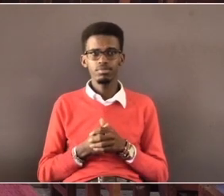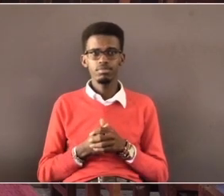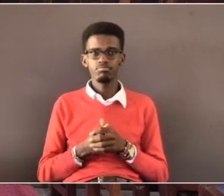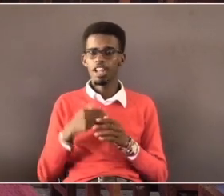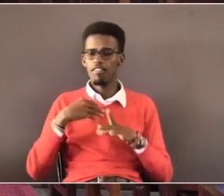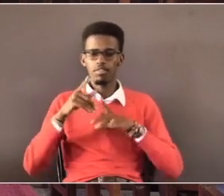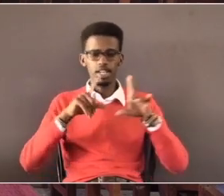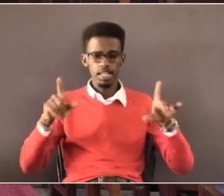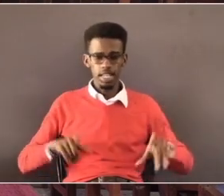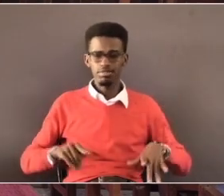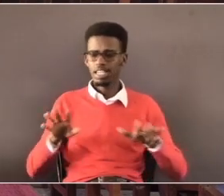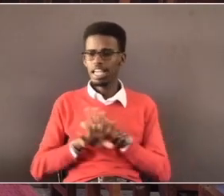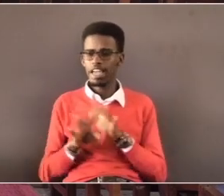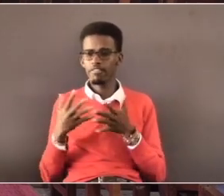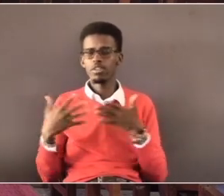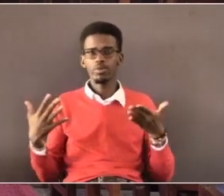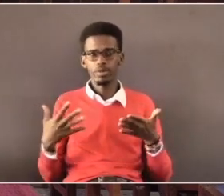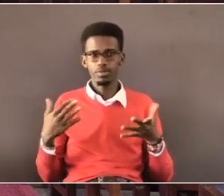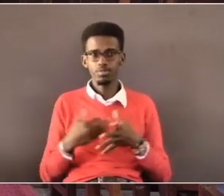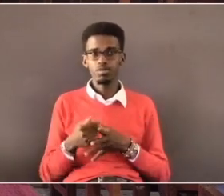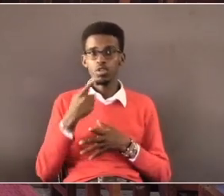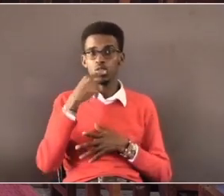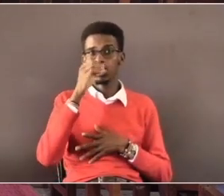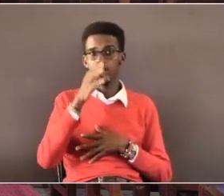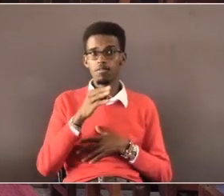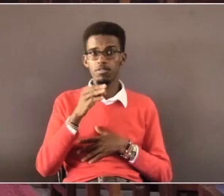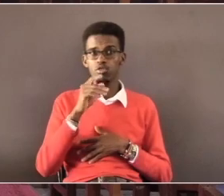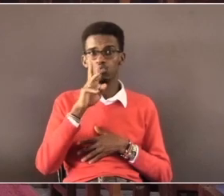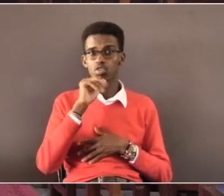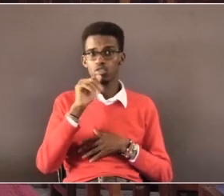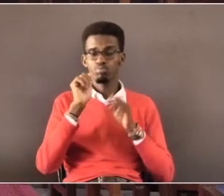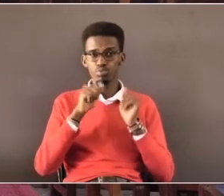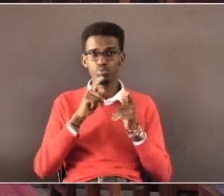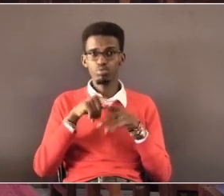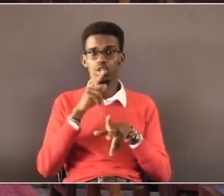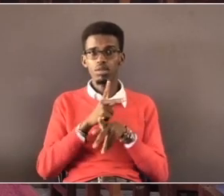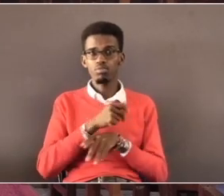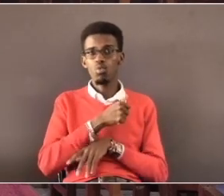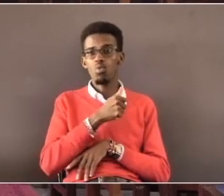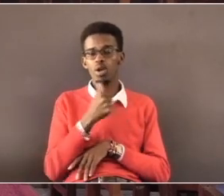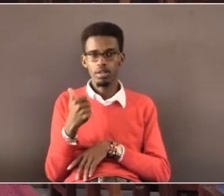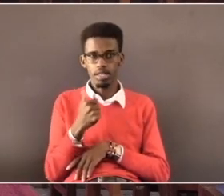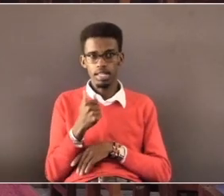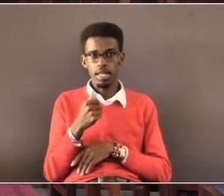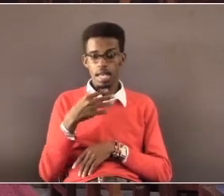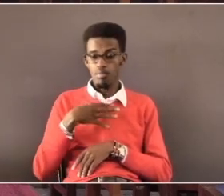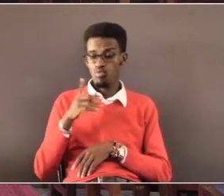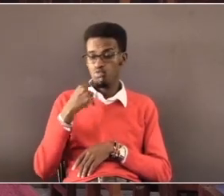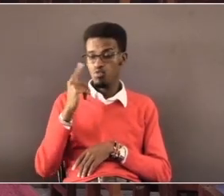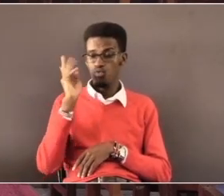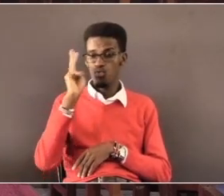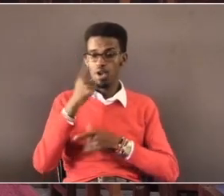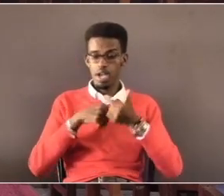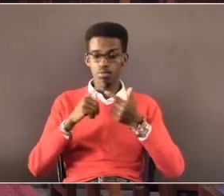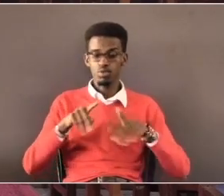There's land everywhere. So if you are not managing your finances well, the people who will come